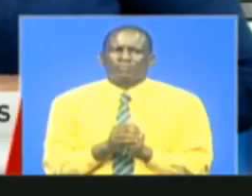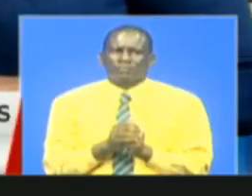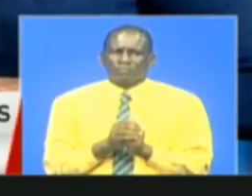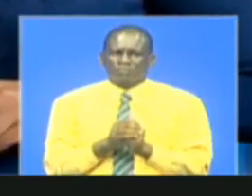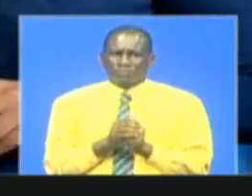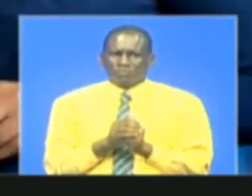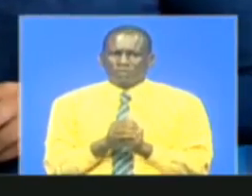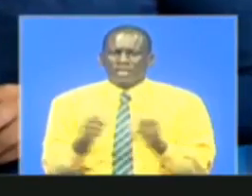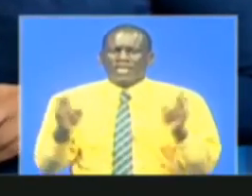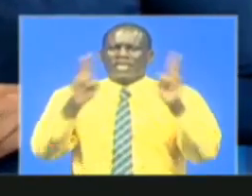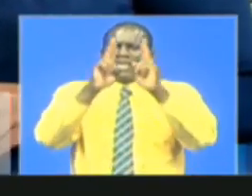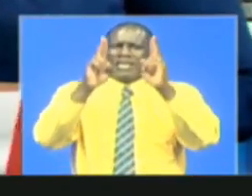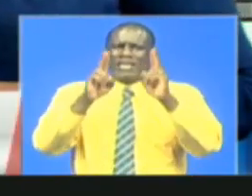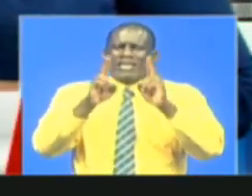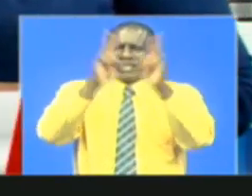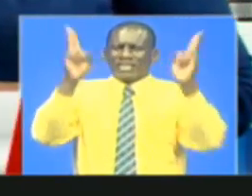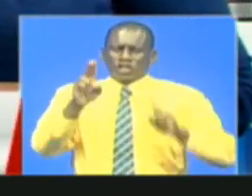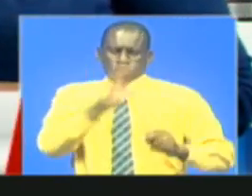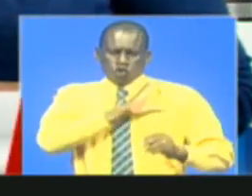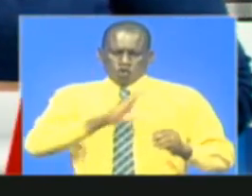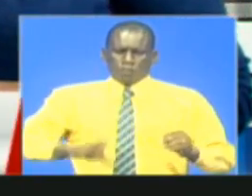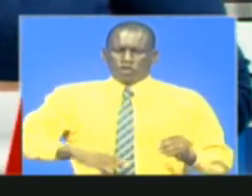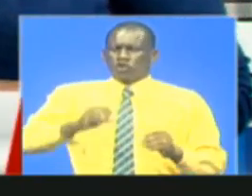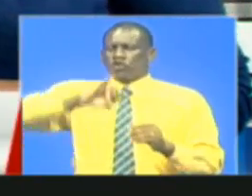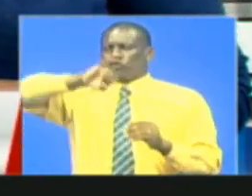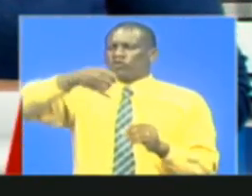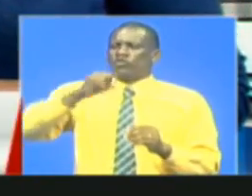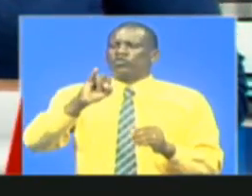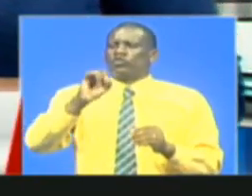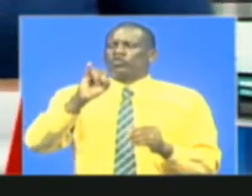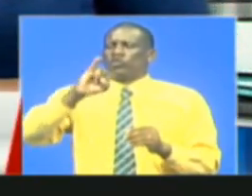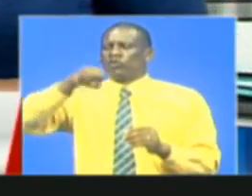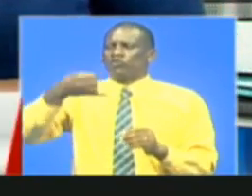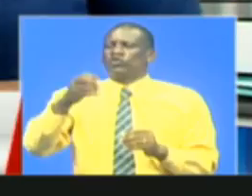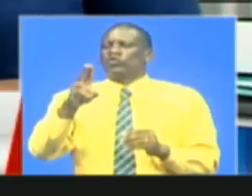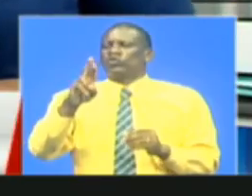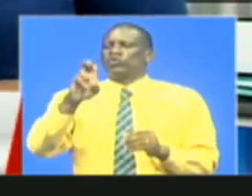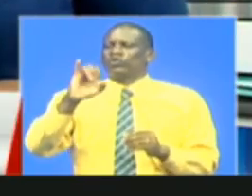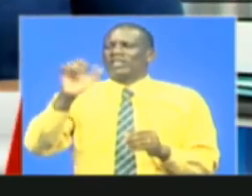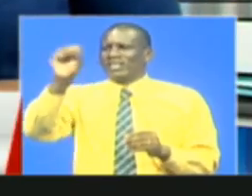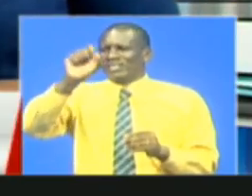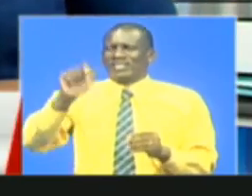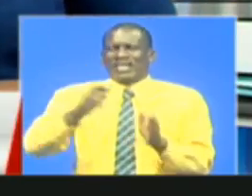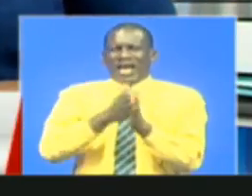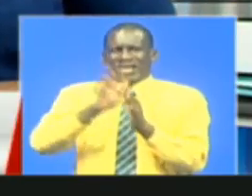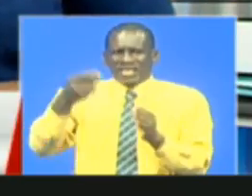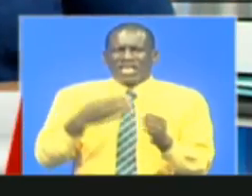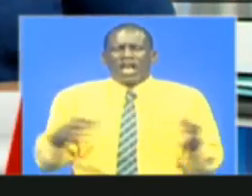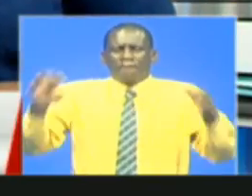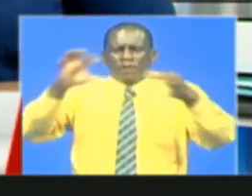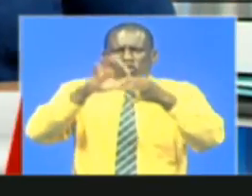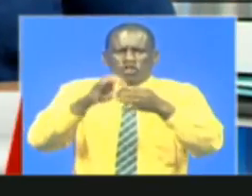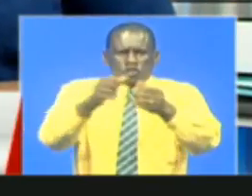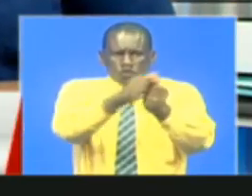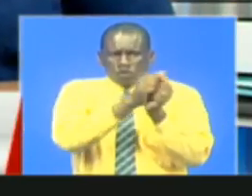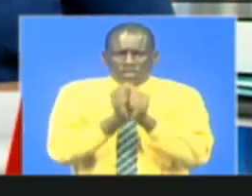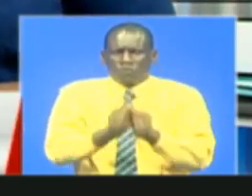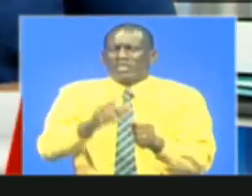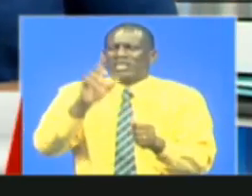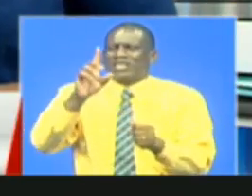The International Commission of Jurists in Kenya has been enjoined in Deputy Chief Justice Philomena Mwilu's